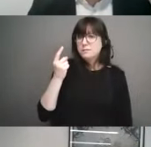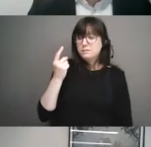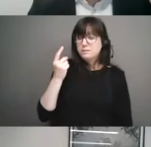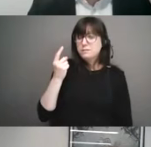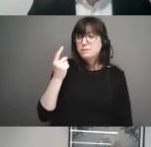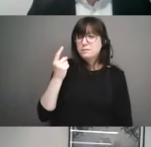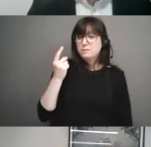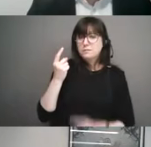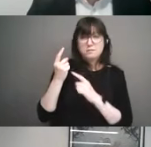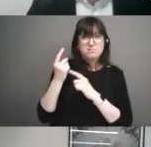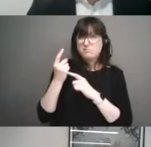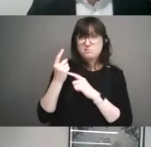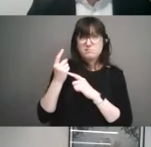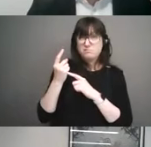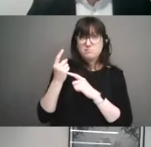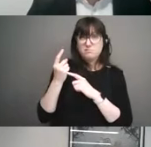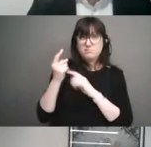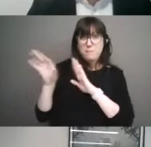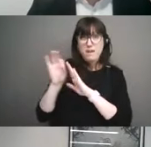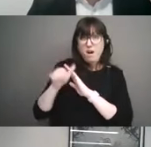account is not the same person,